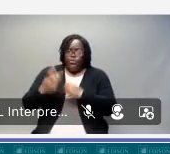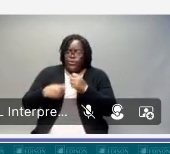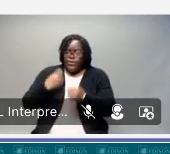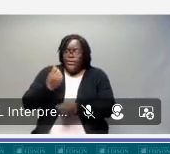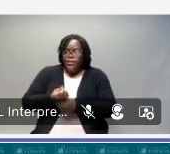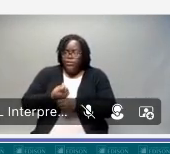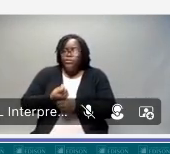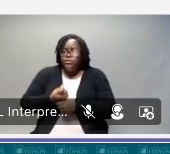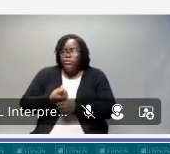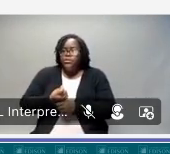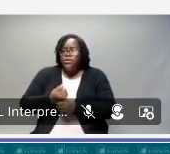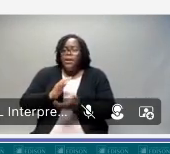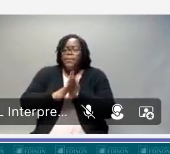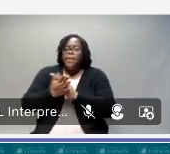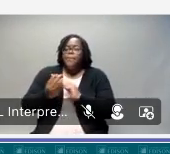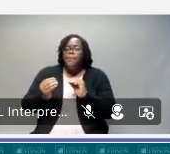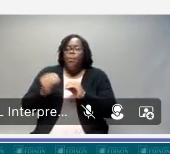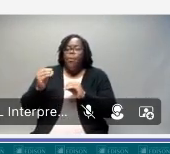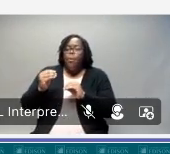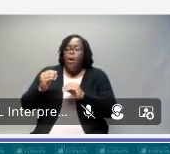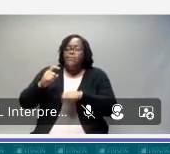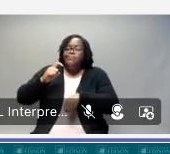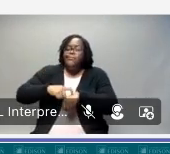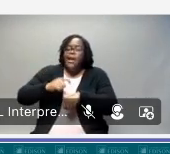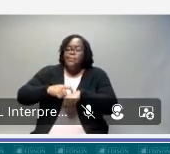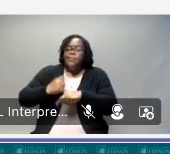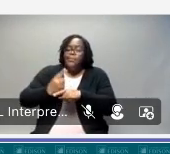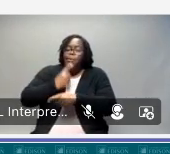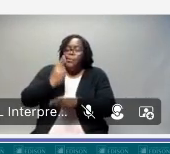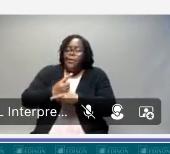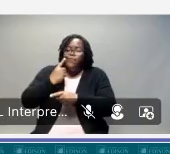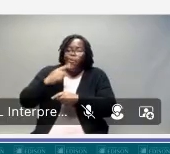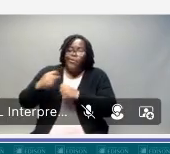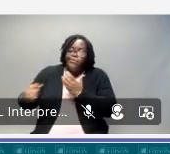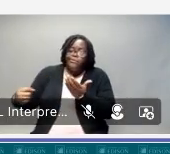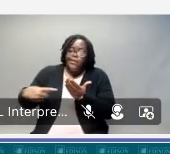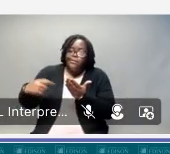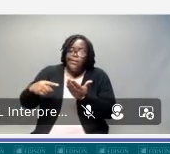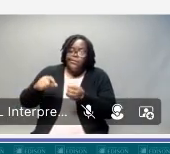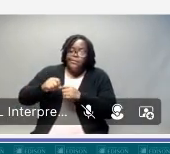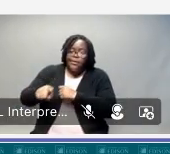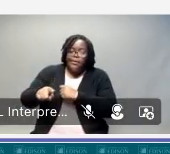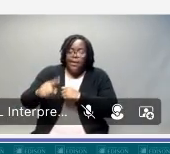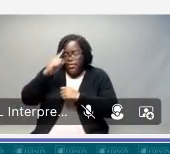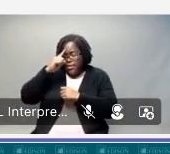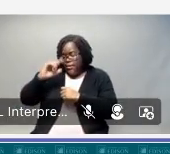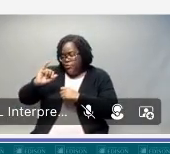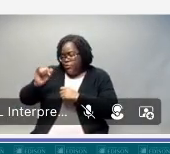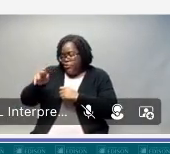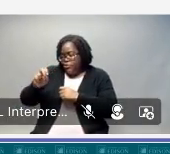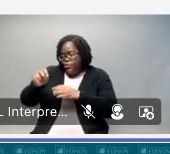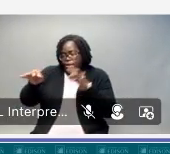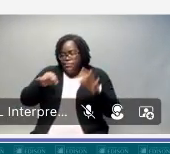to become more timely in our PSPS notifications. I think Jude walked through the notification